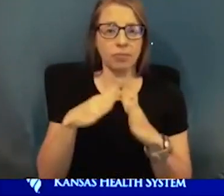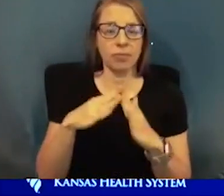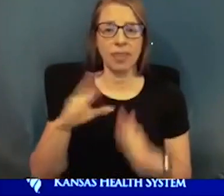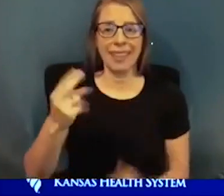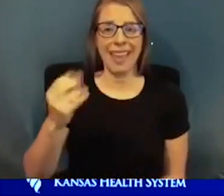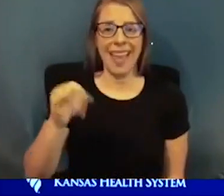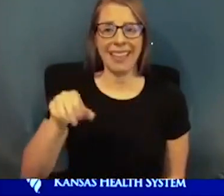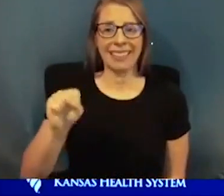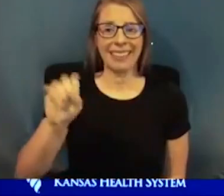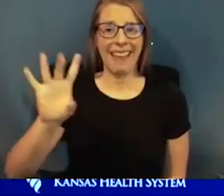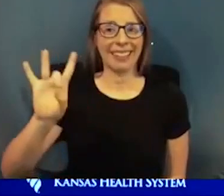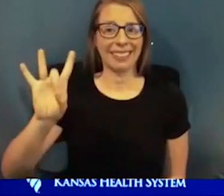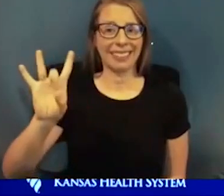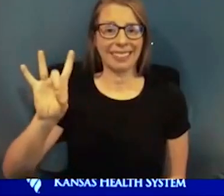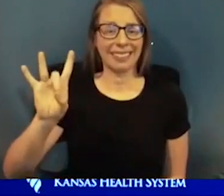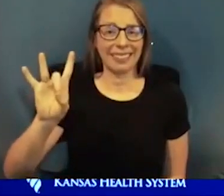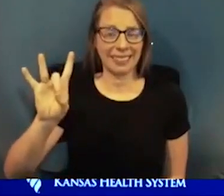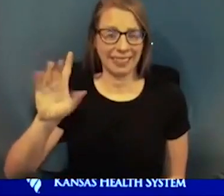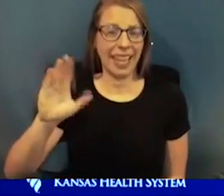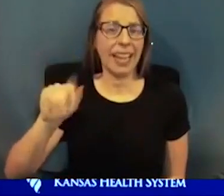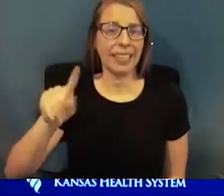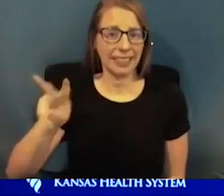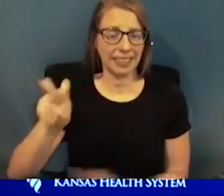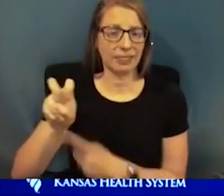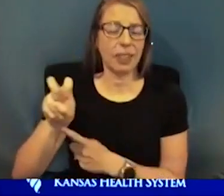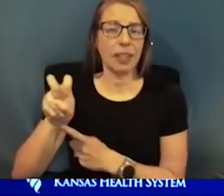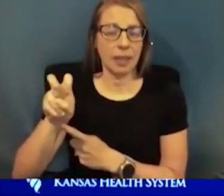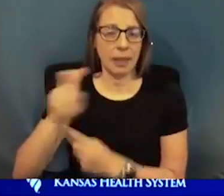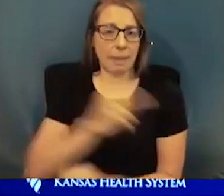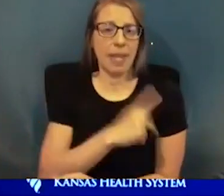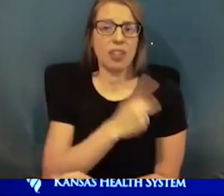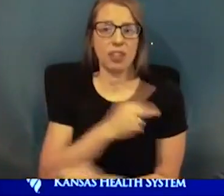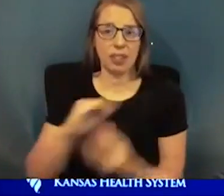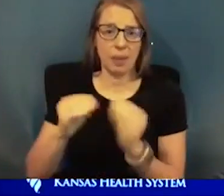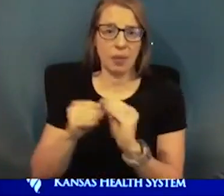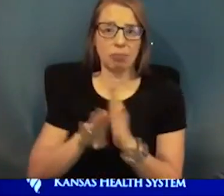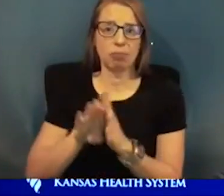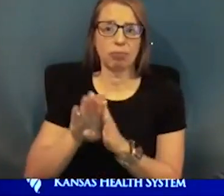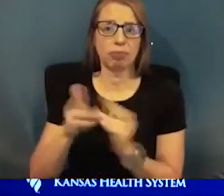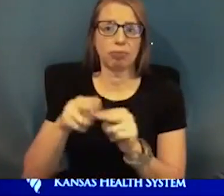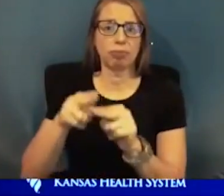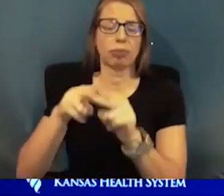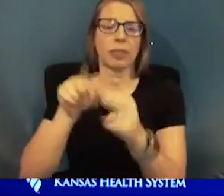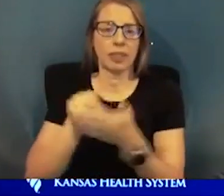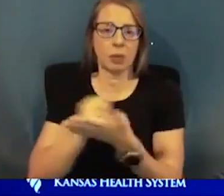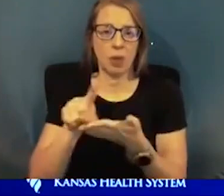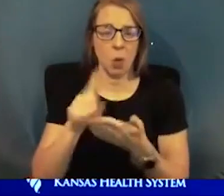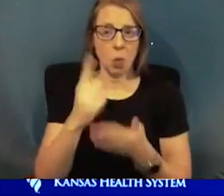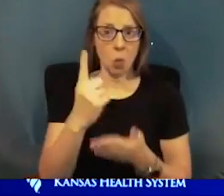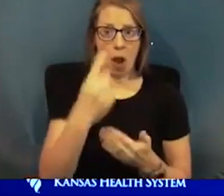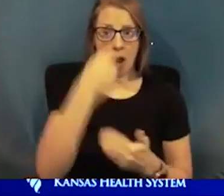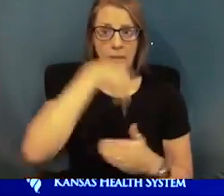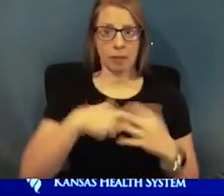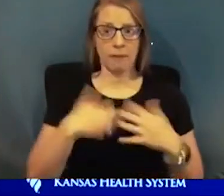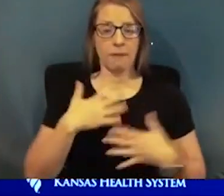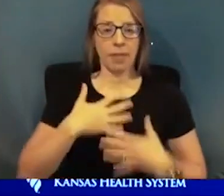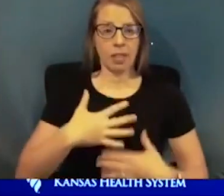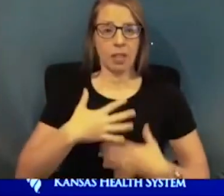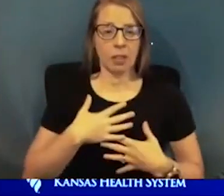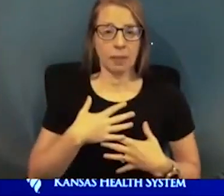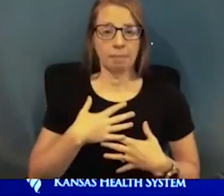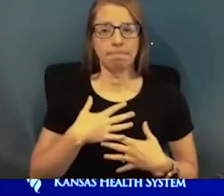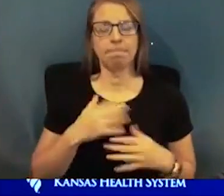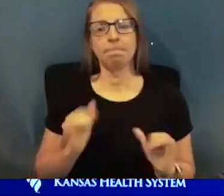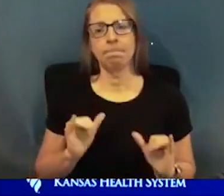we have seen that their numbers have gone up. Through this week, they have 1 on the ventilator, and per